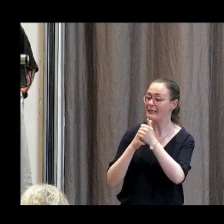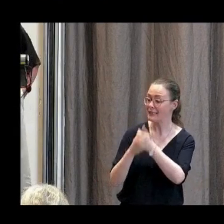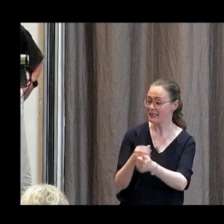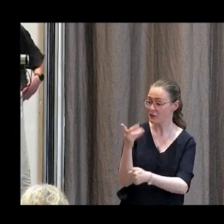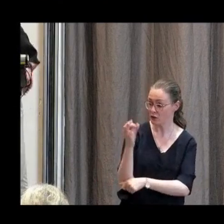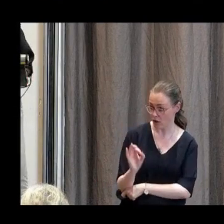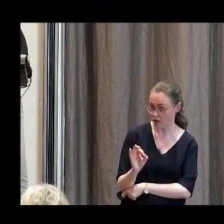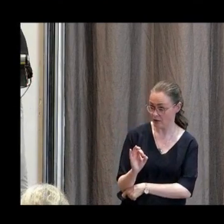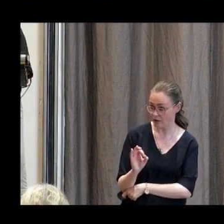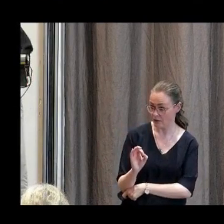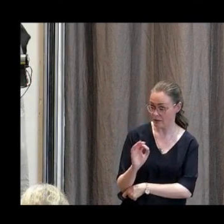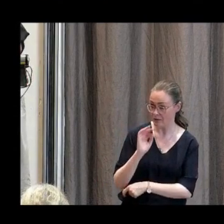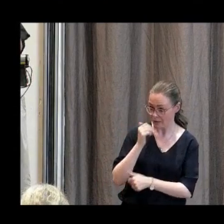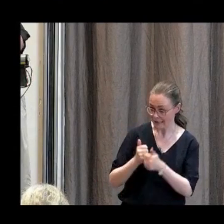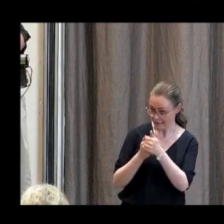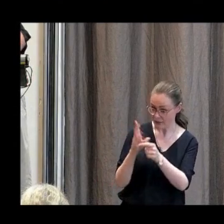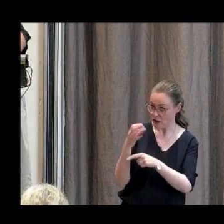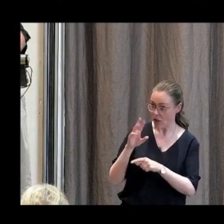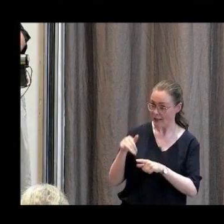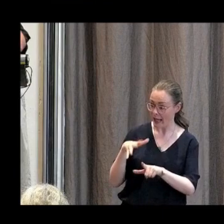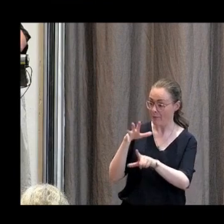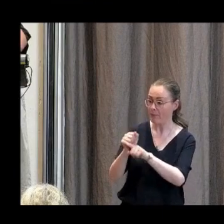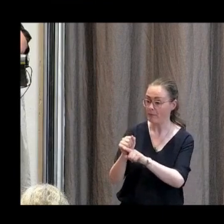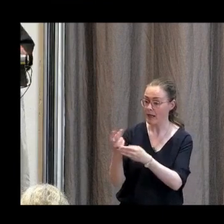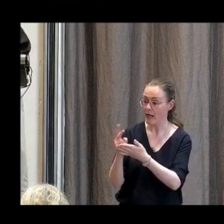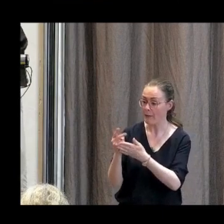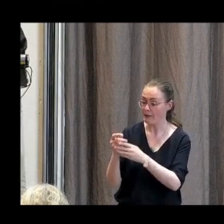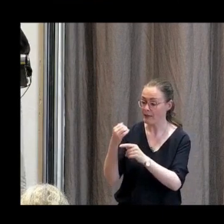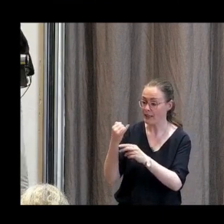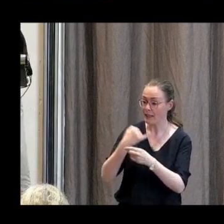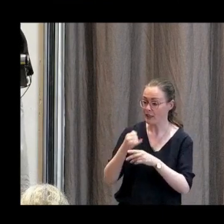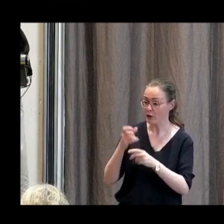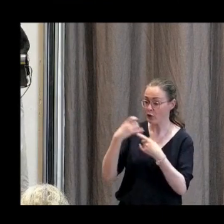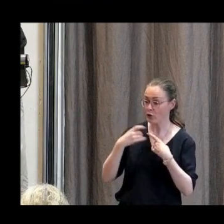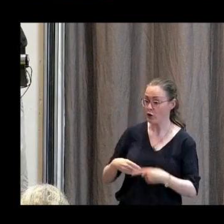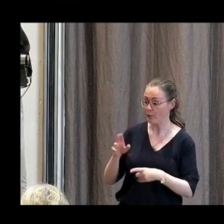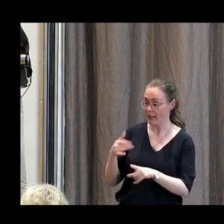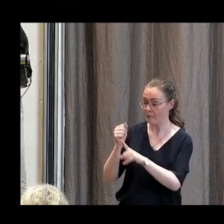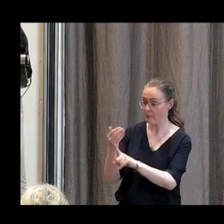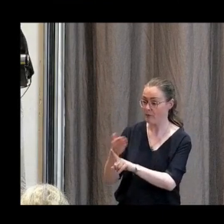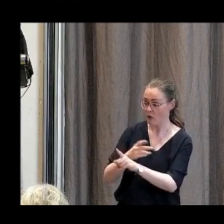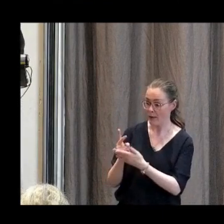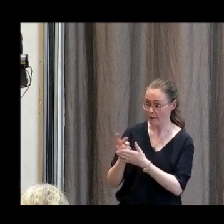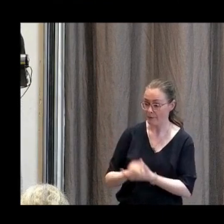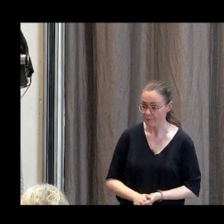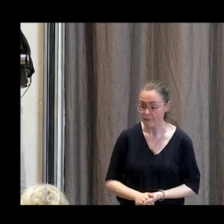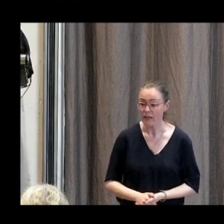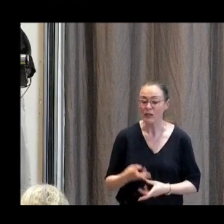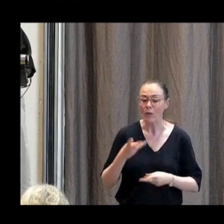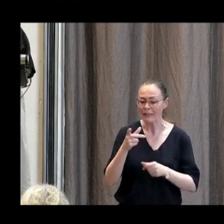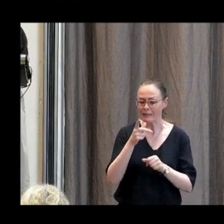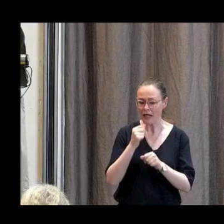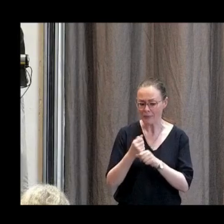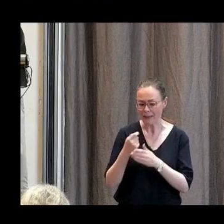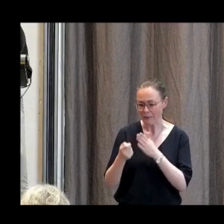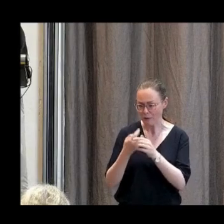they forecast the onset of epileptic seizure in humans. So I'll talk through the project again in a little bit after